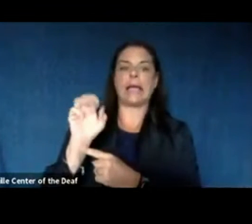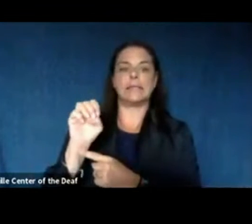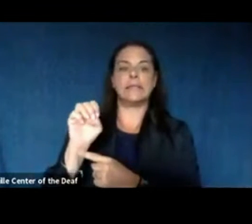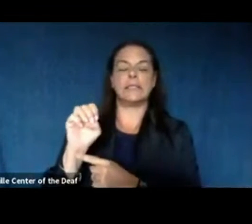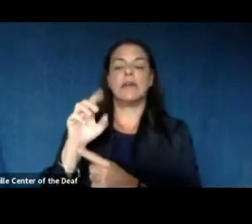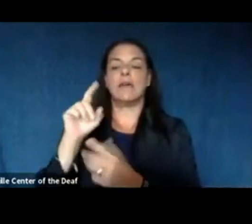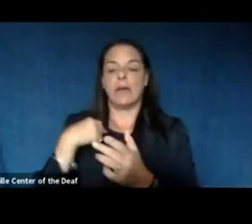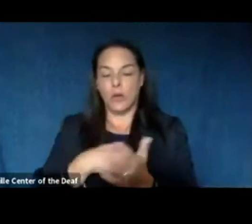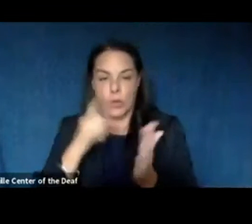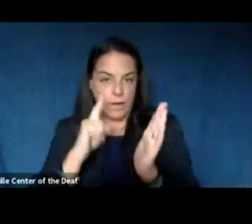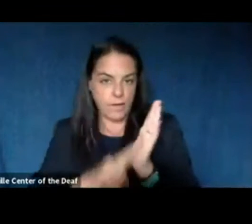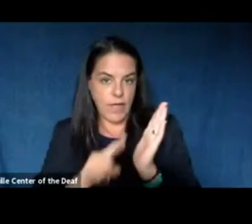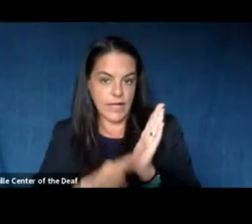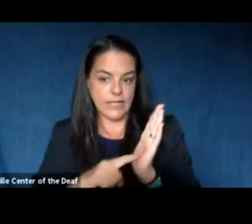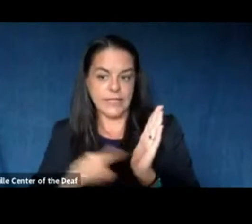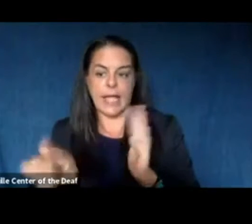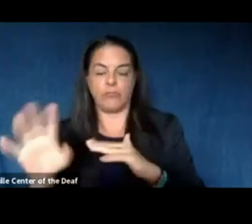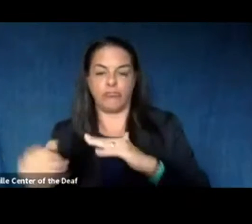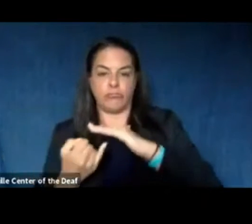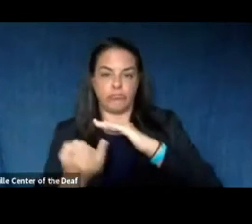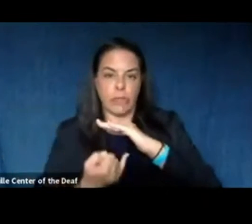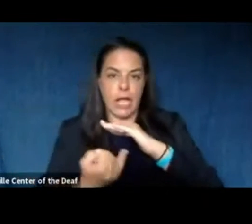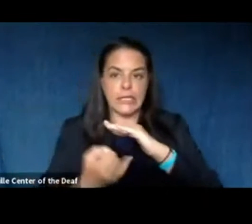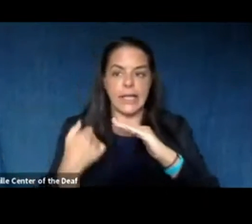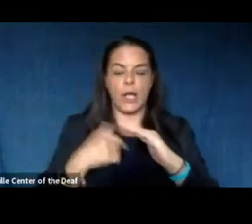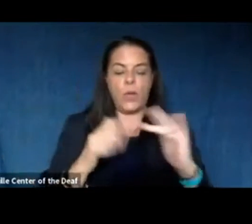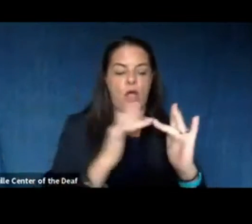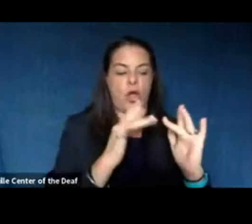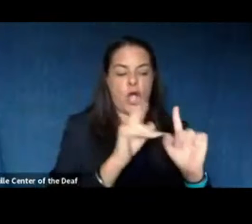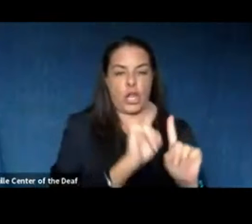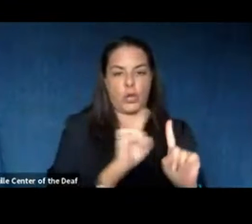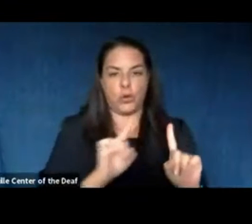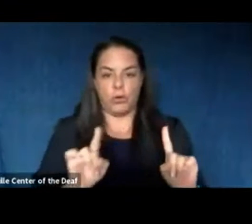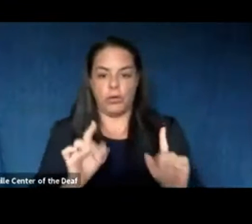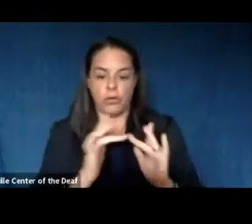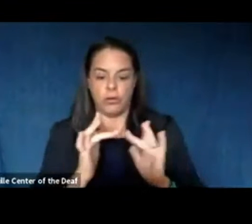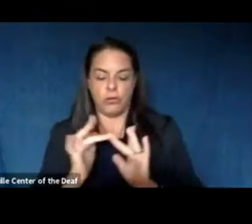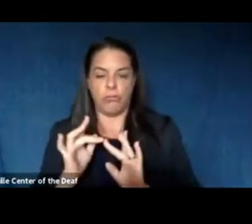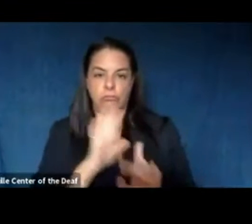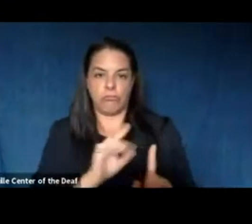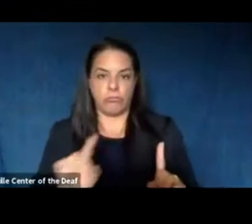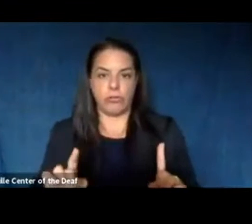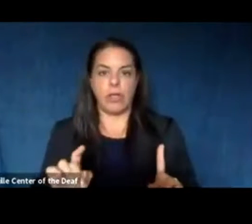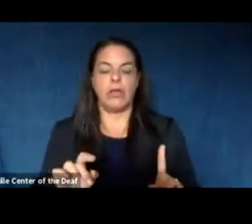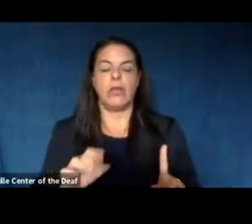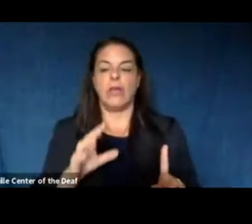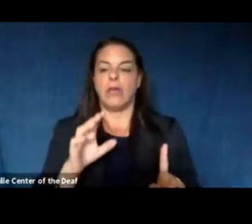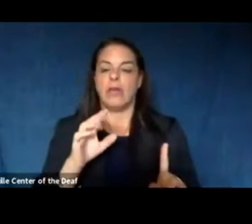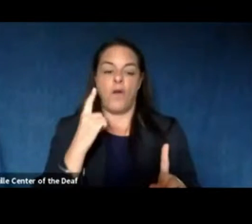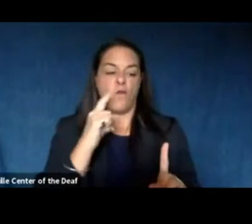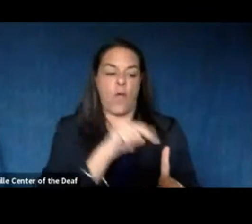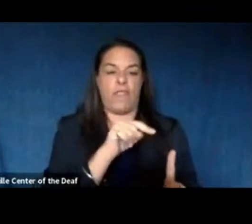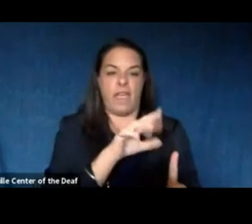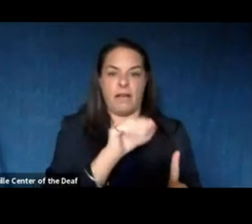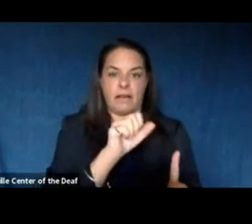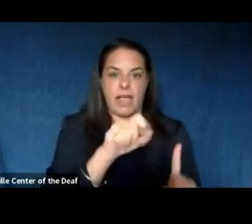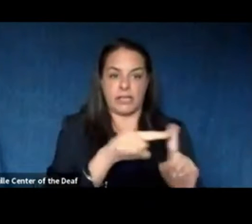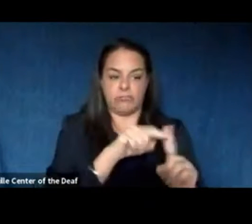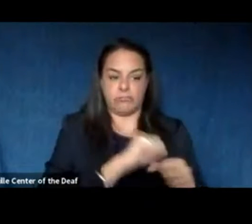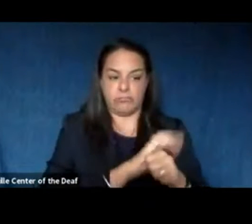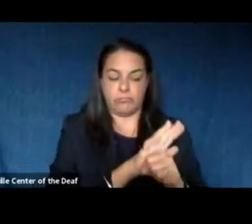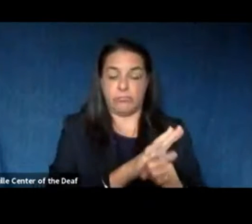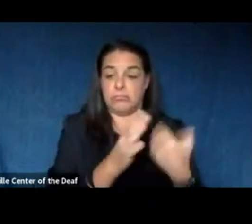investigate them, we isolate, we do contact tracing, all of that as it's a case. regardless of whether there